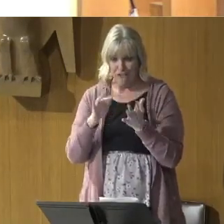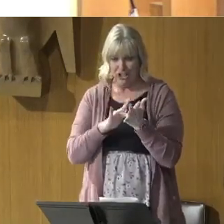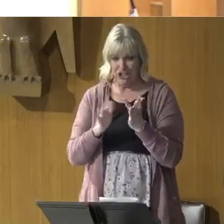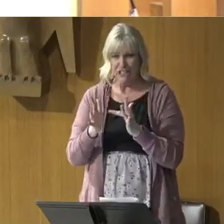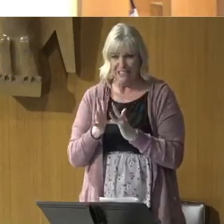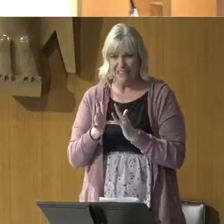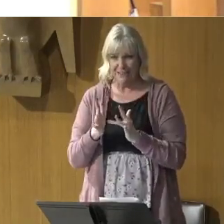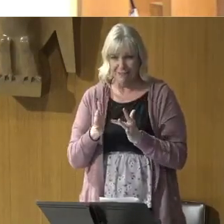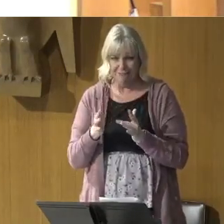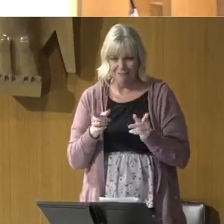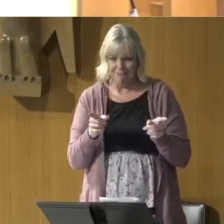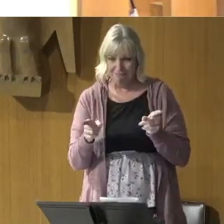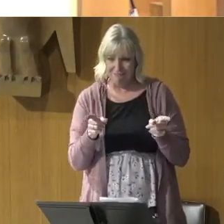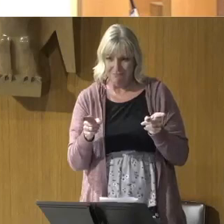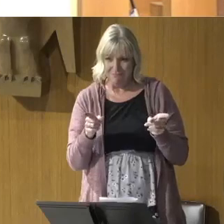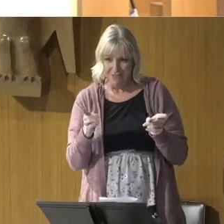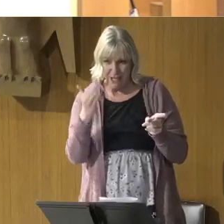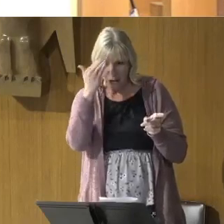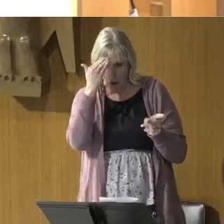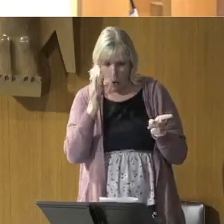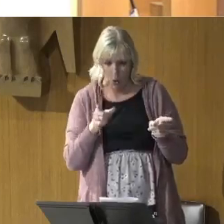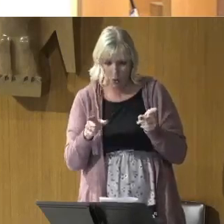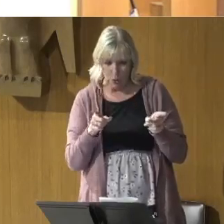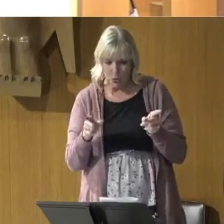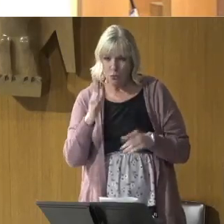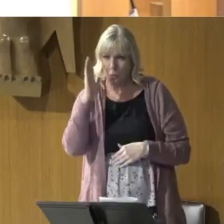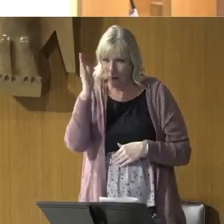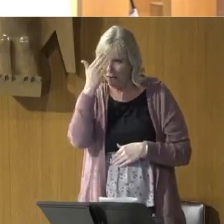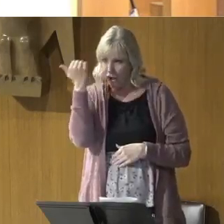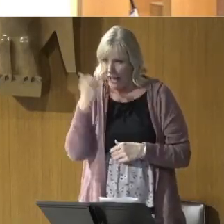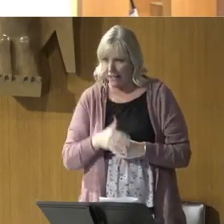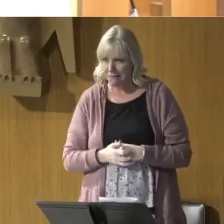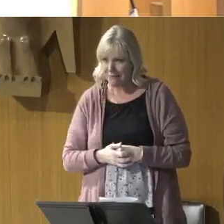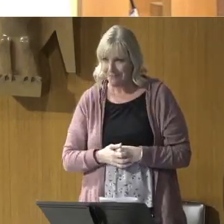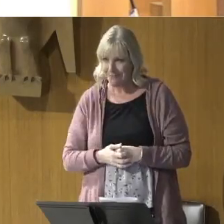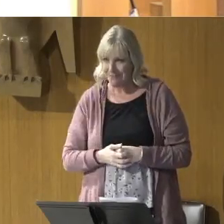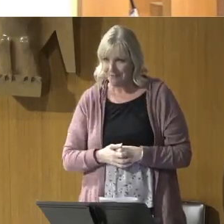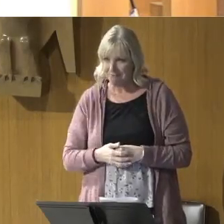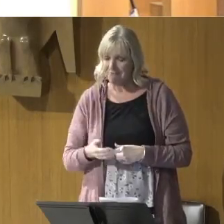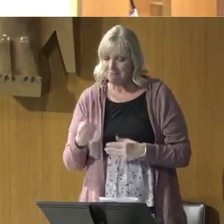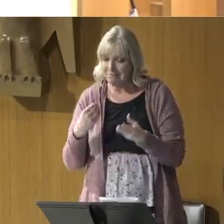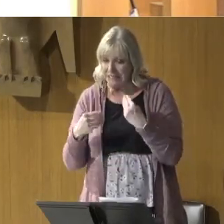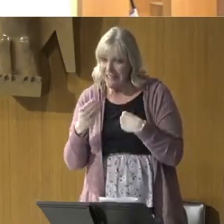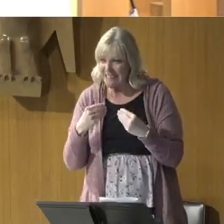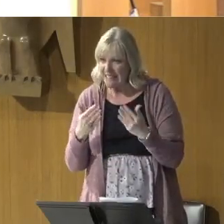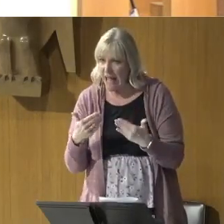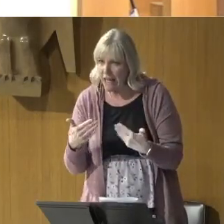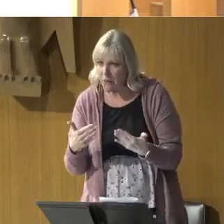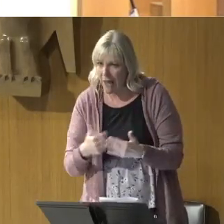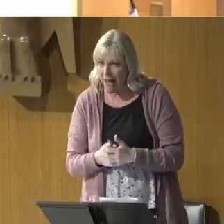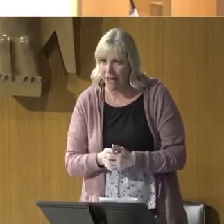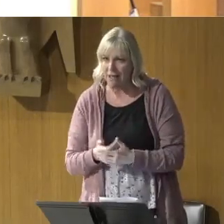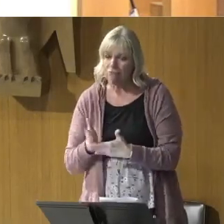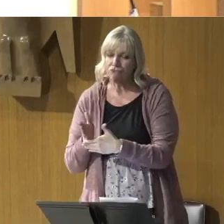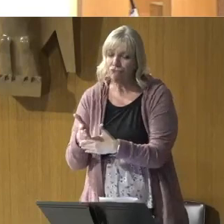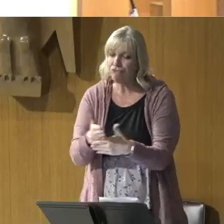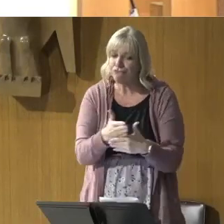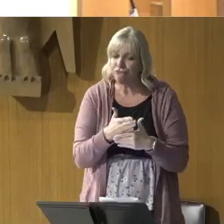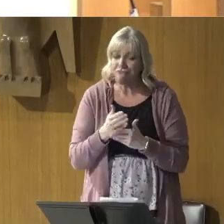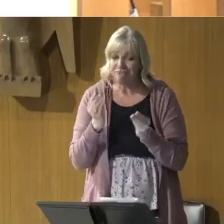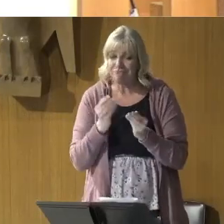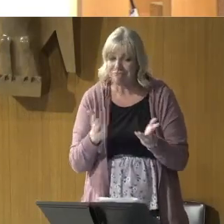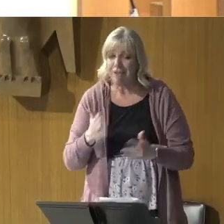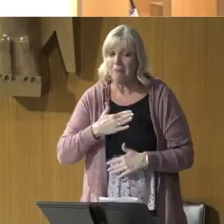men who he knows are going to forget about him and he sits down with them and he shares a meal with them and he tells them that his